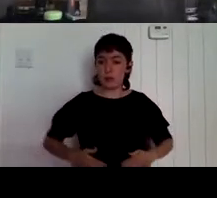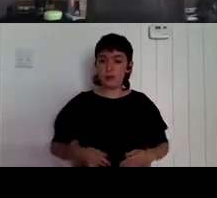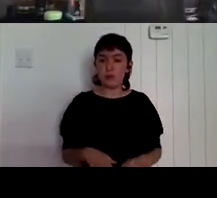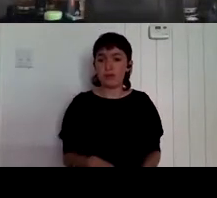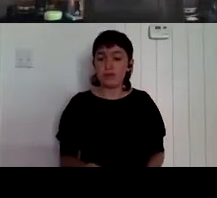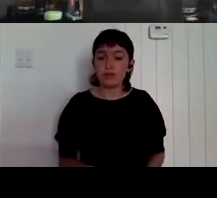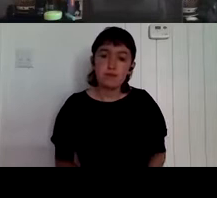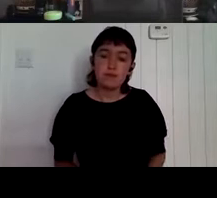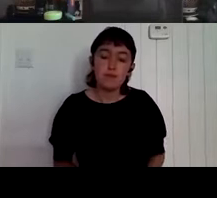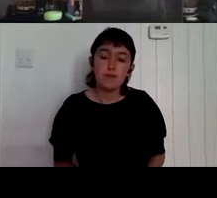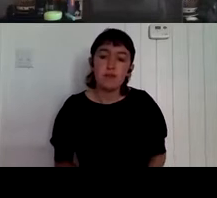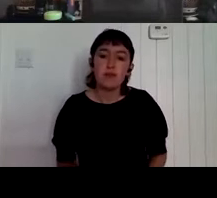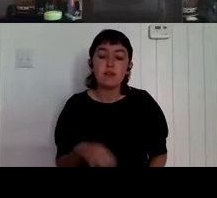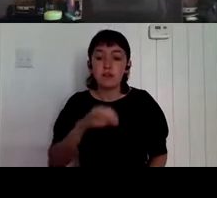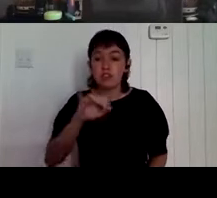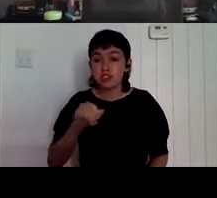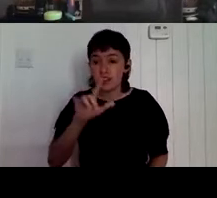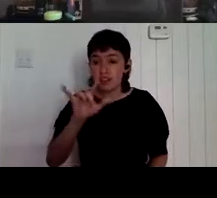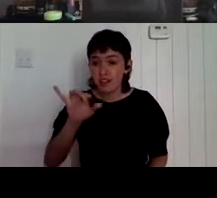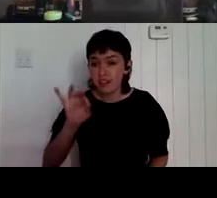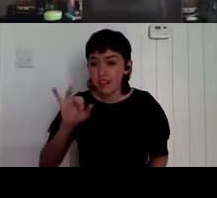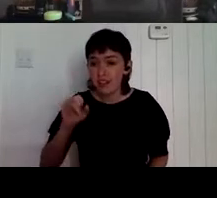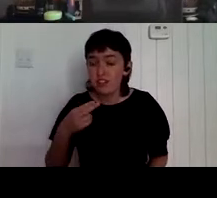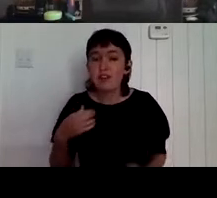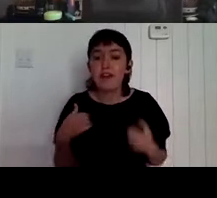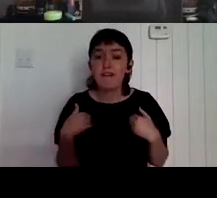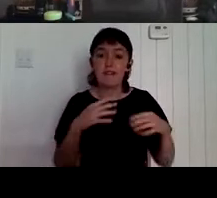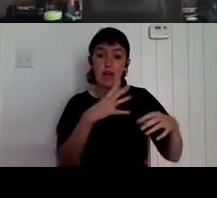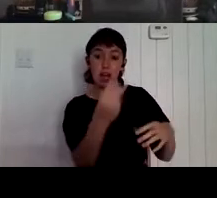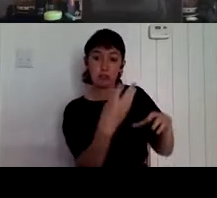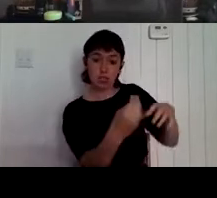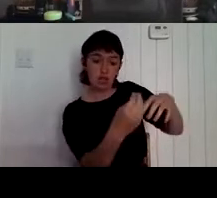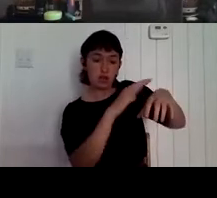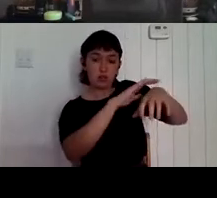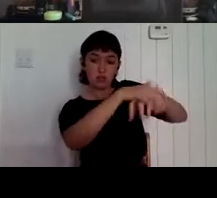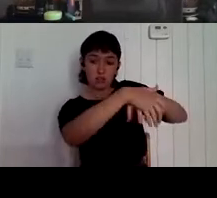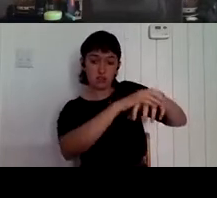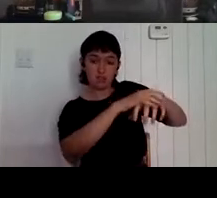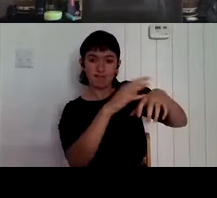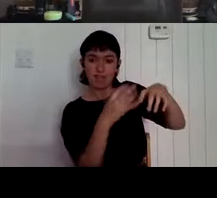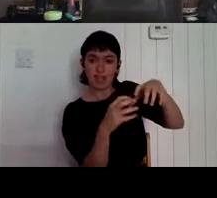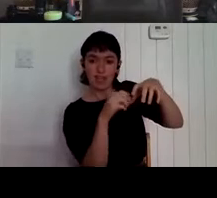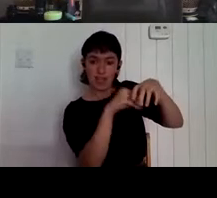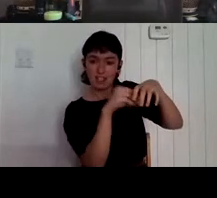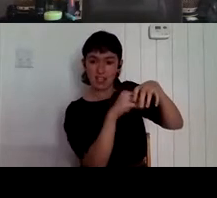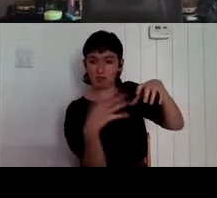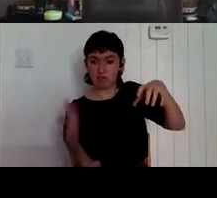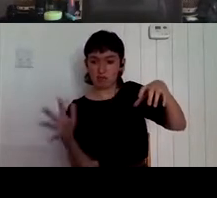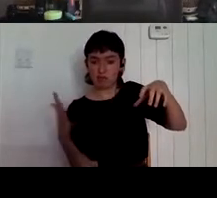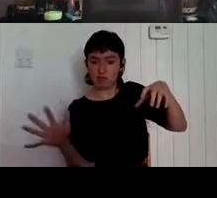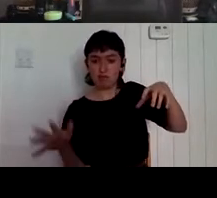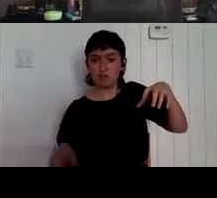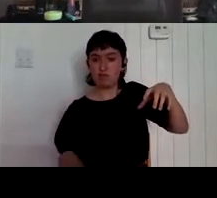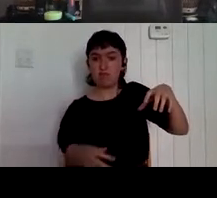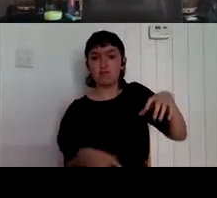jellyfish only has ectoderm and endoderm and no actual muscle, but they do still need sort of muscle. So, the lower layer acts kind of